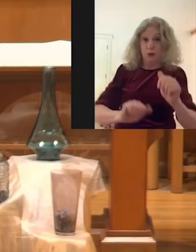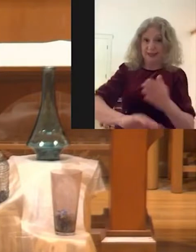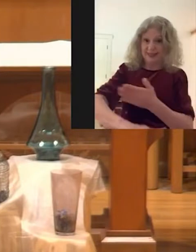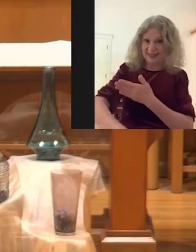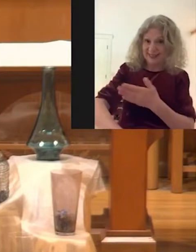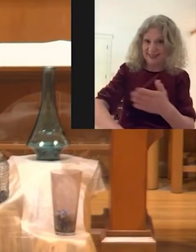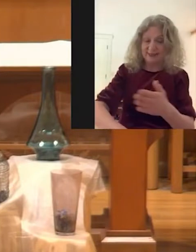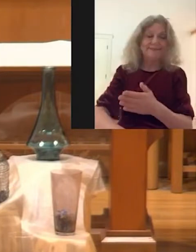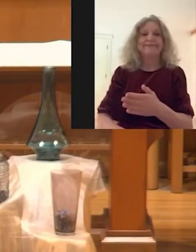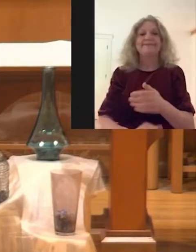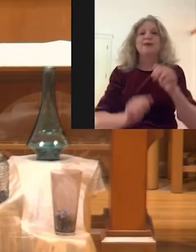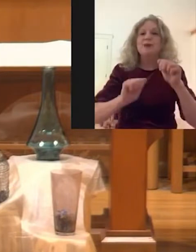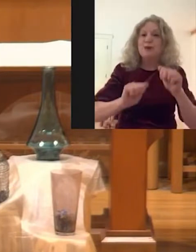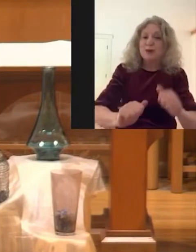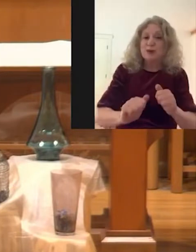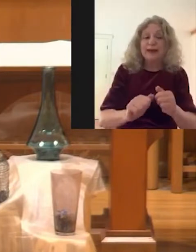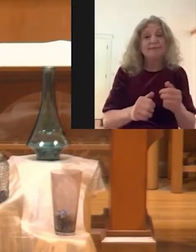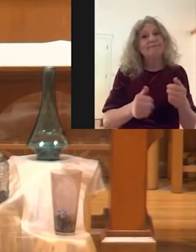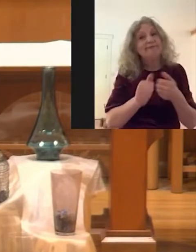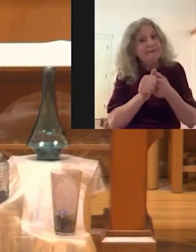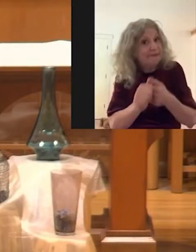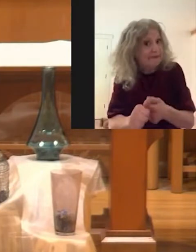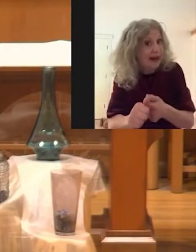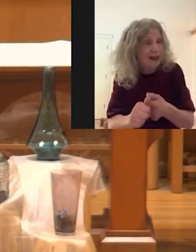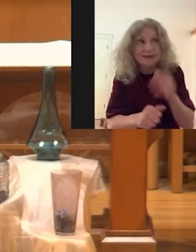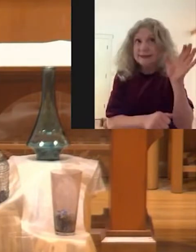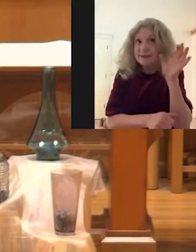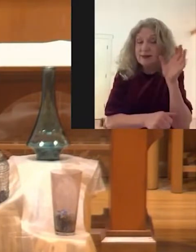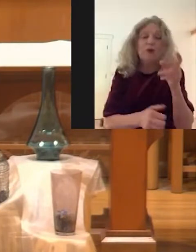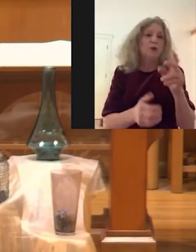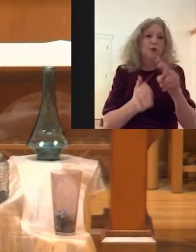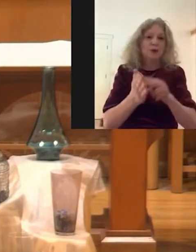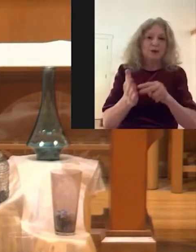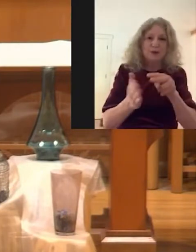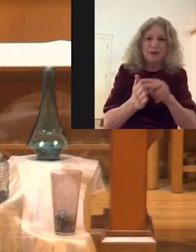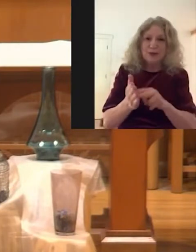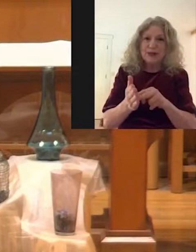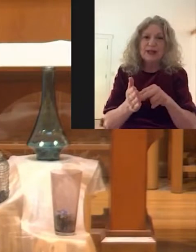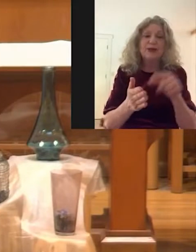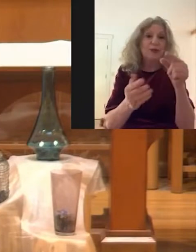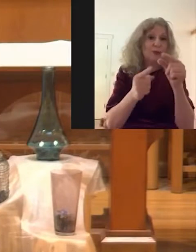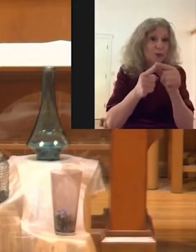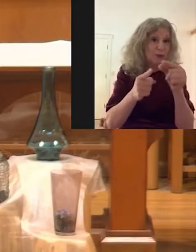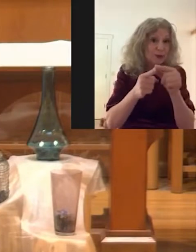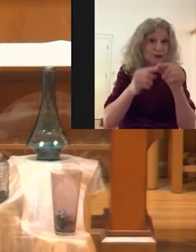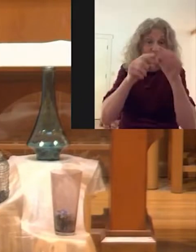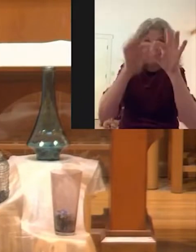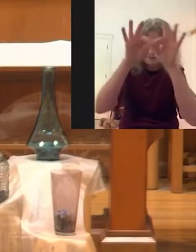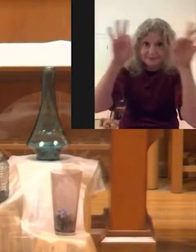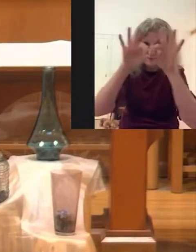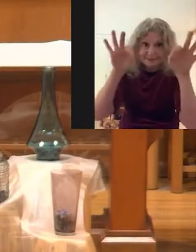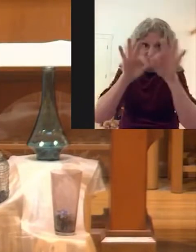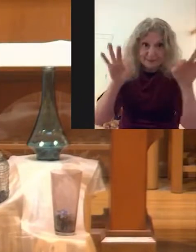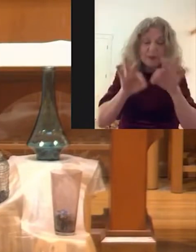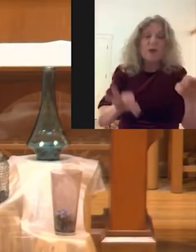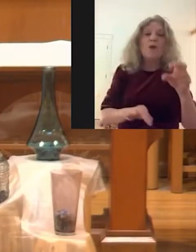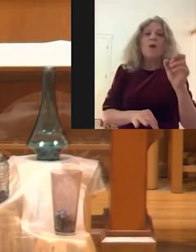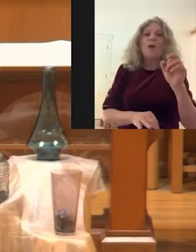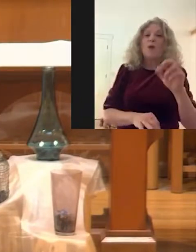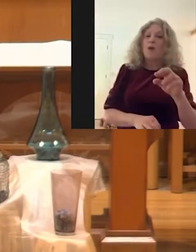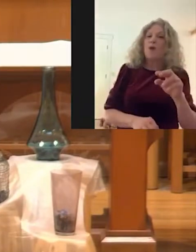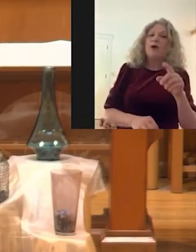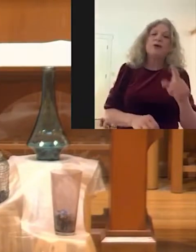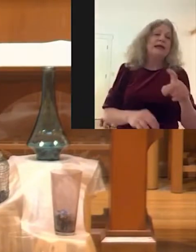can follow the melody, you can read the words on the screen, or you can stand or sit